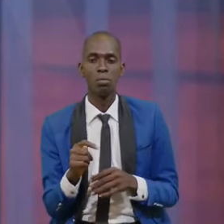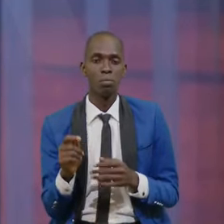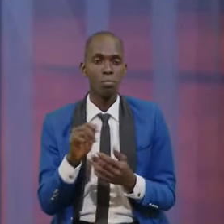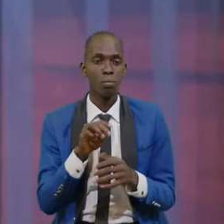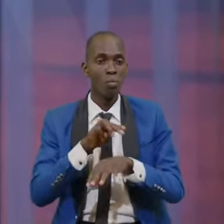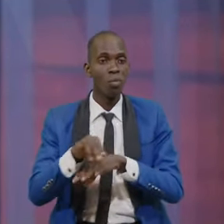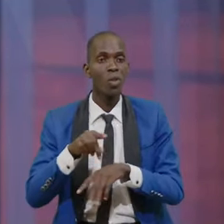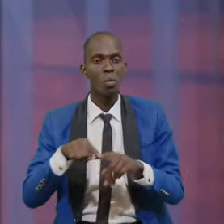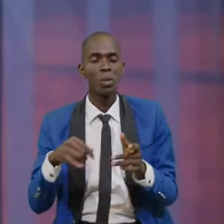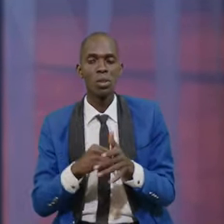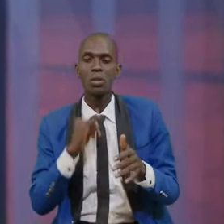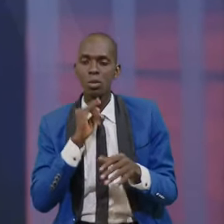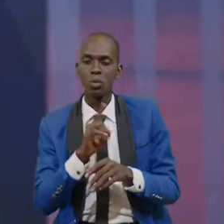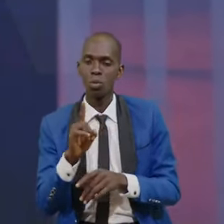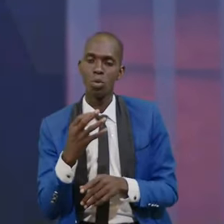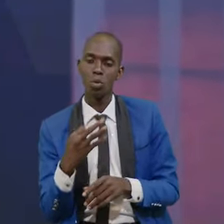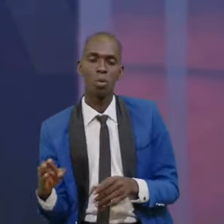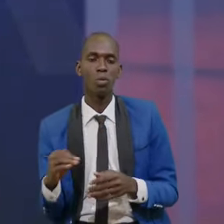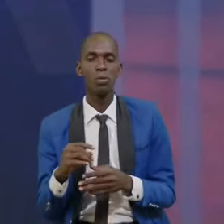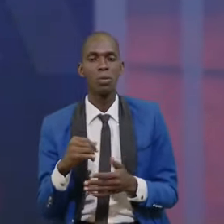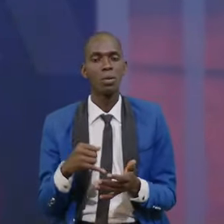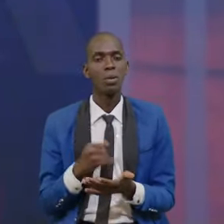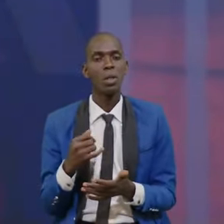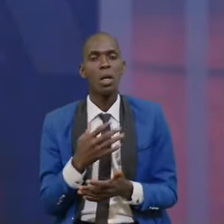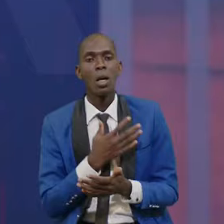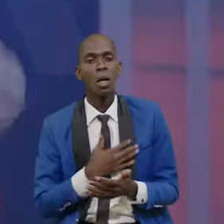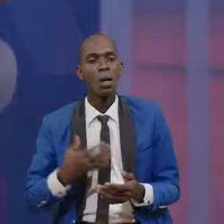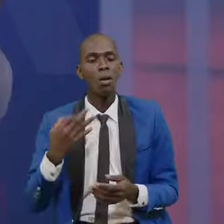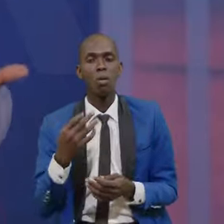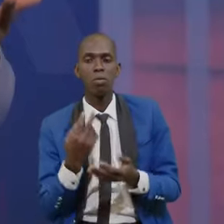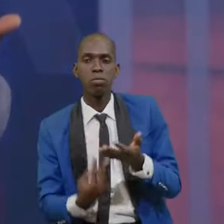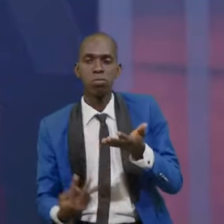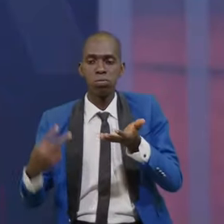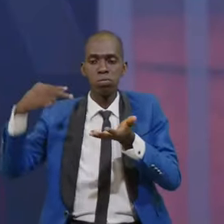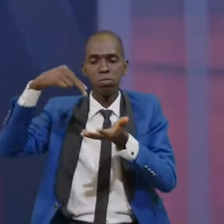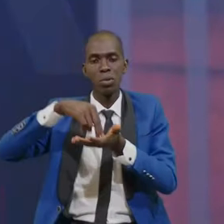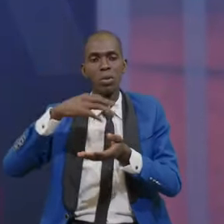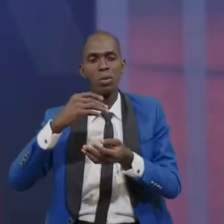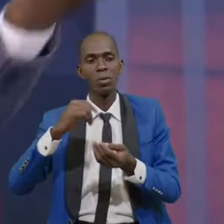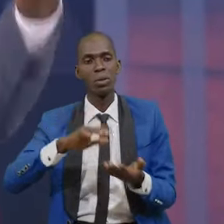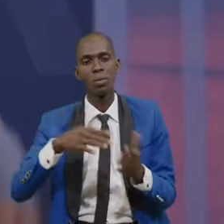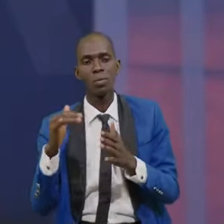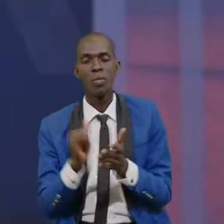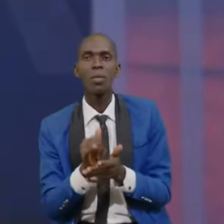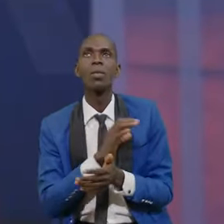the doctrine of Christ. And of the resurrection of the dead. That Christ will come. And the dead will be